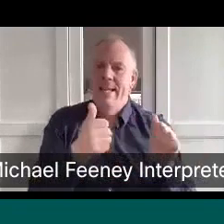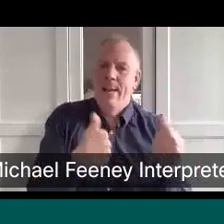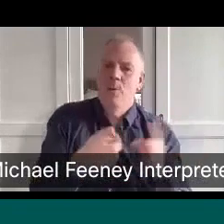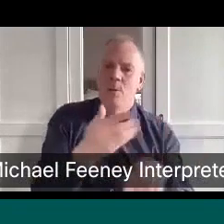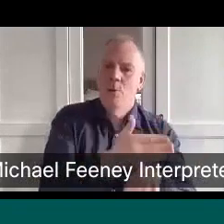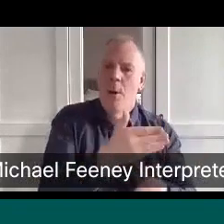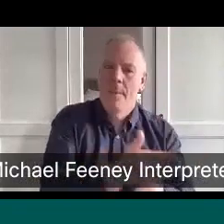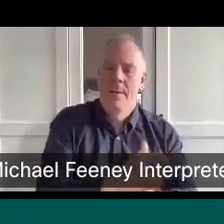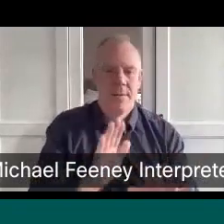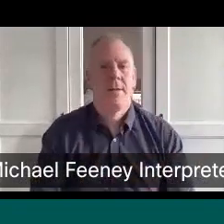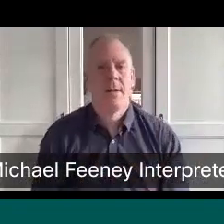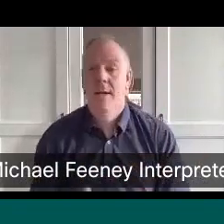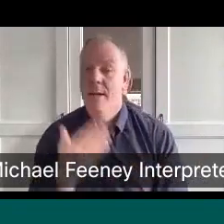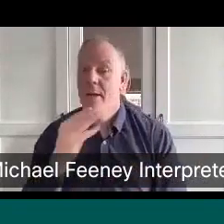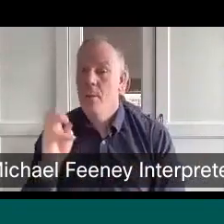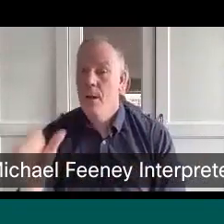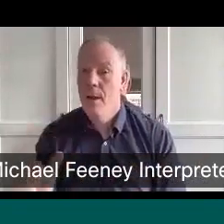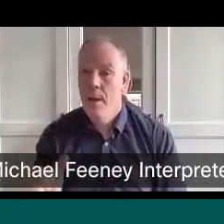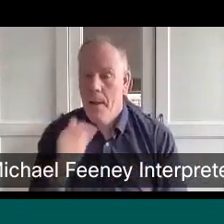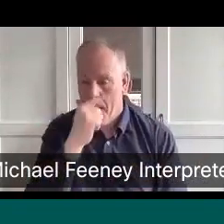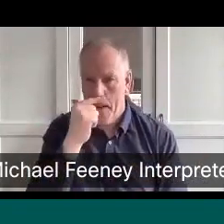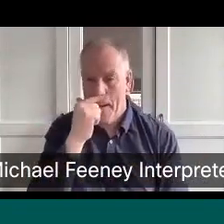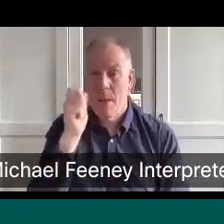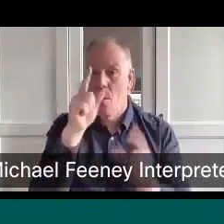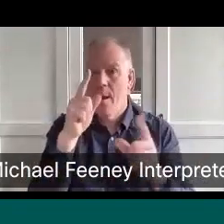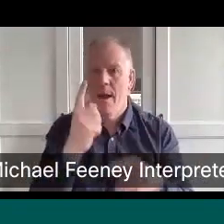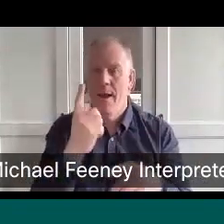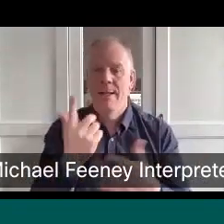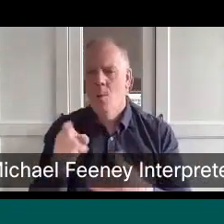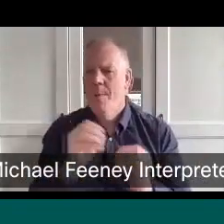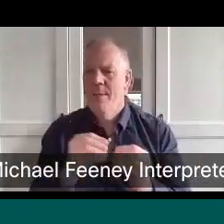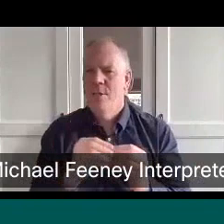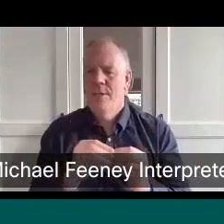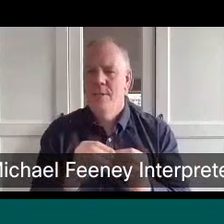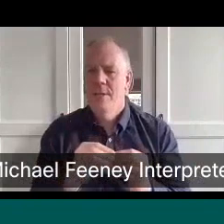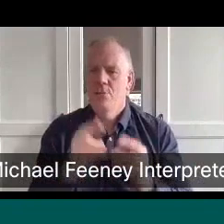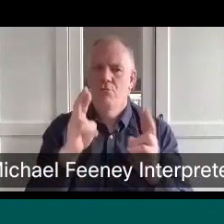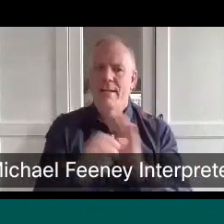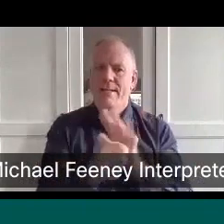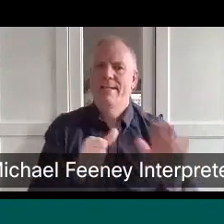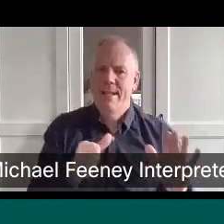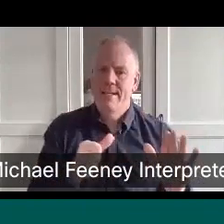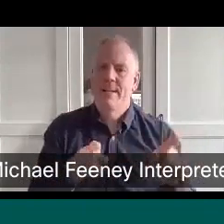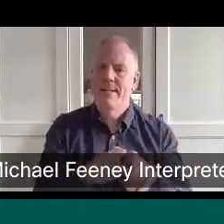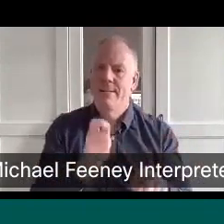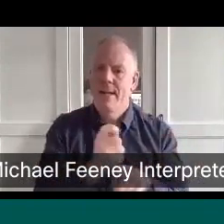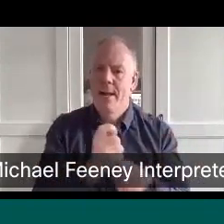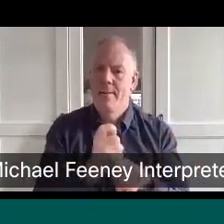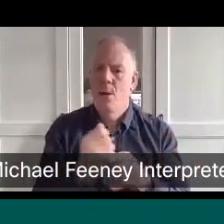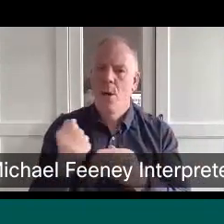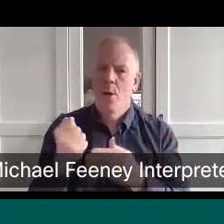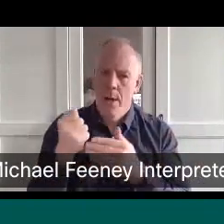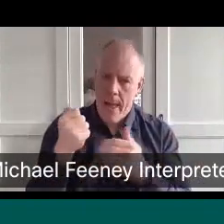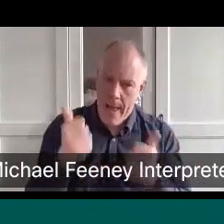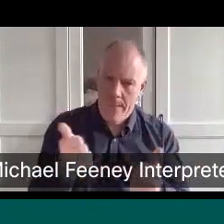No, thanks for that, Paula. And I'm conscious, just you touched on having the right skill set, but there's also that piece about supporting staff